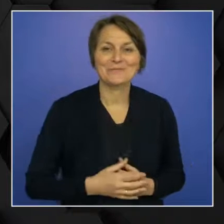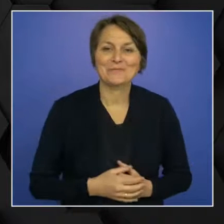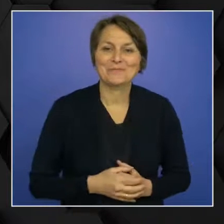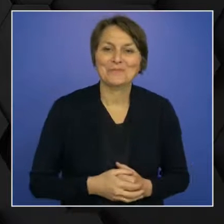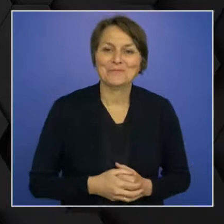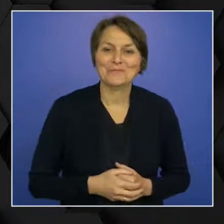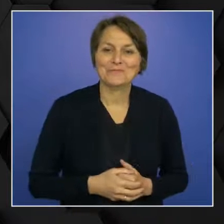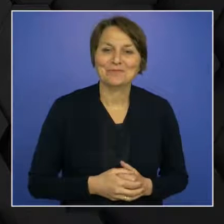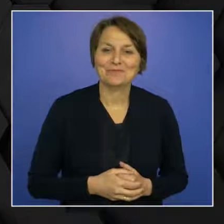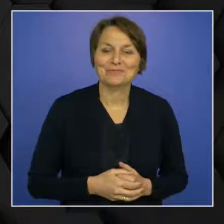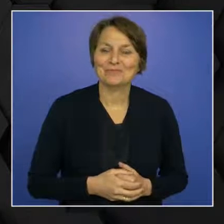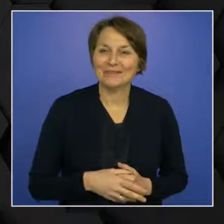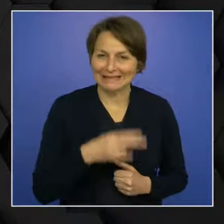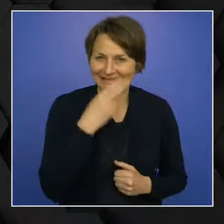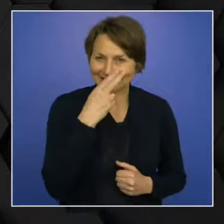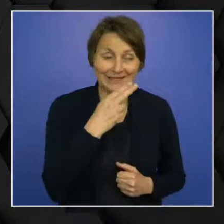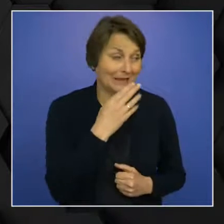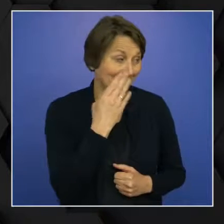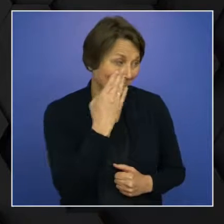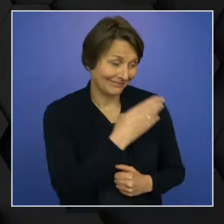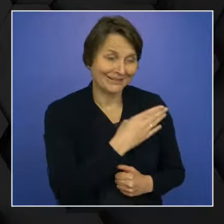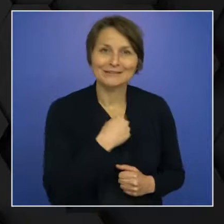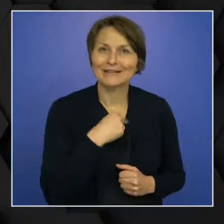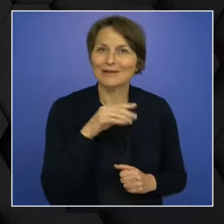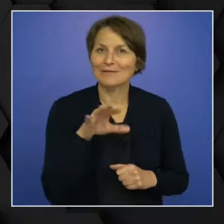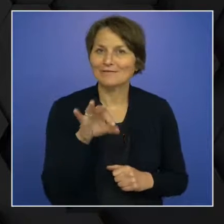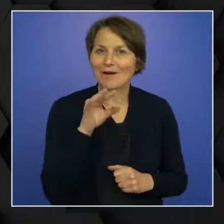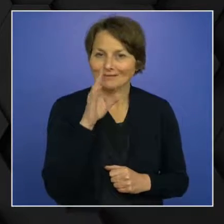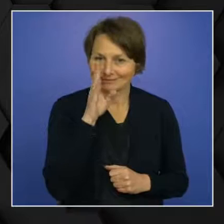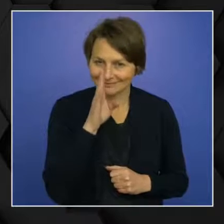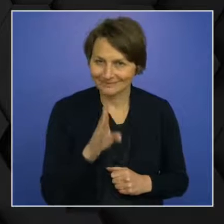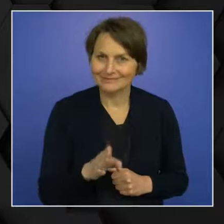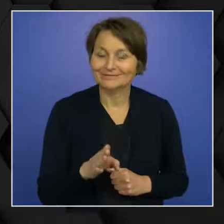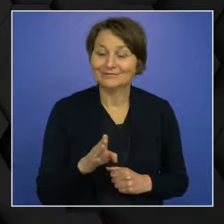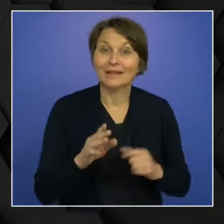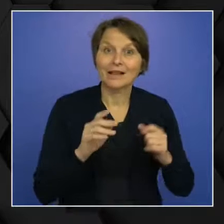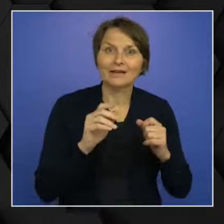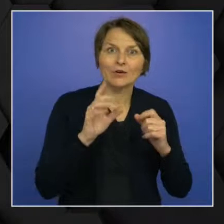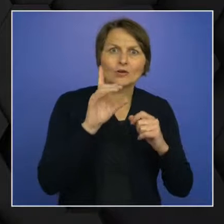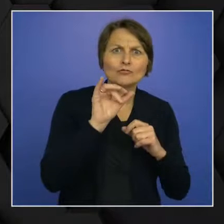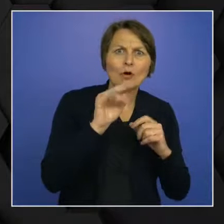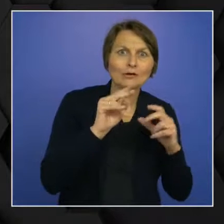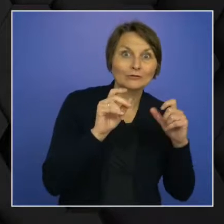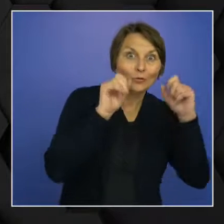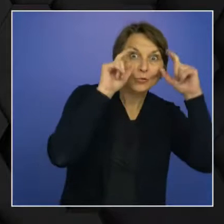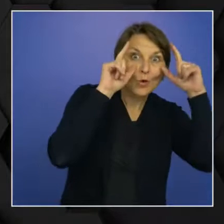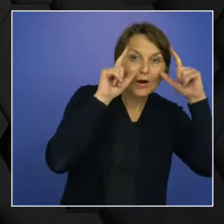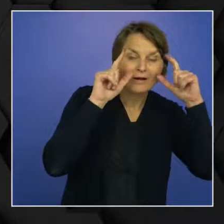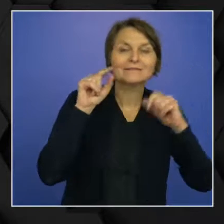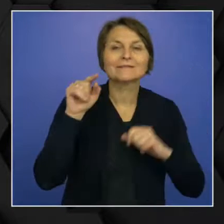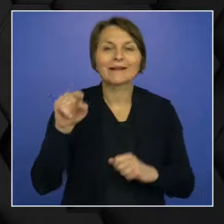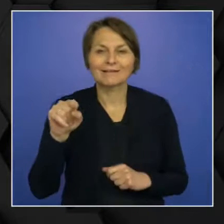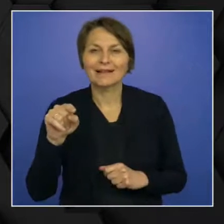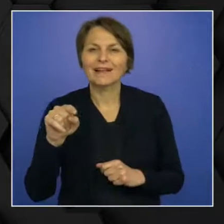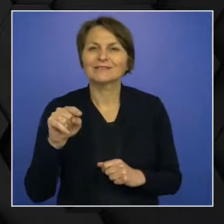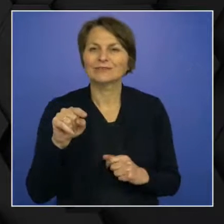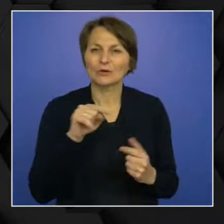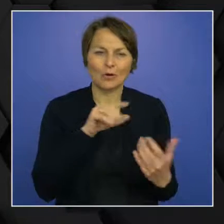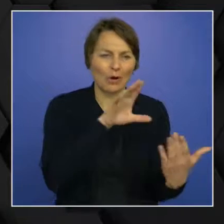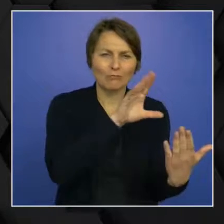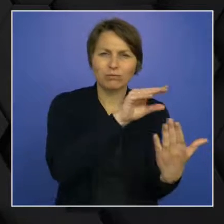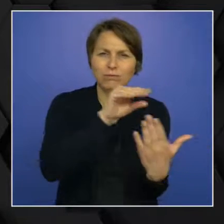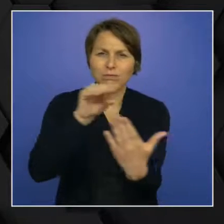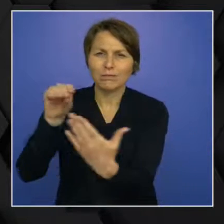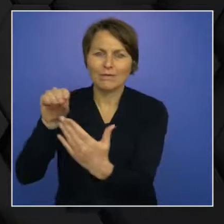where Henk is joyful, where Don is surprised. And this is all features that Video Indexer gives you. And this uses media services